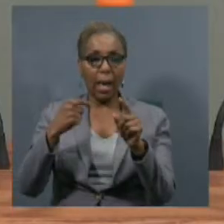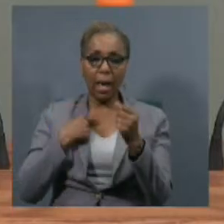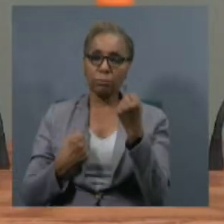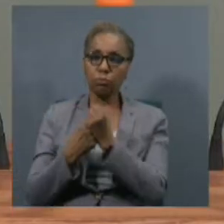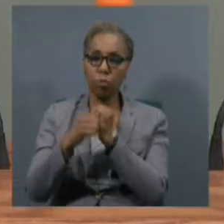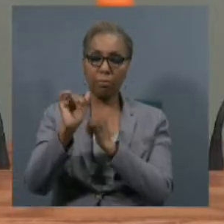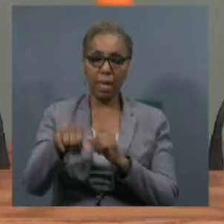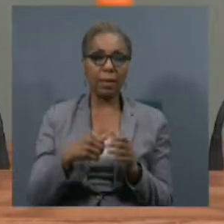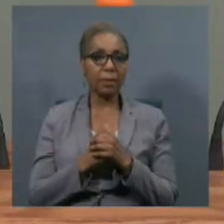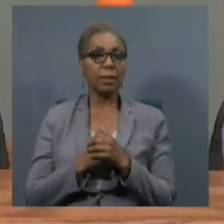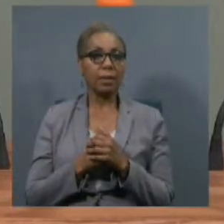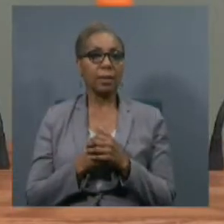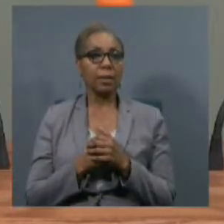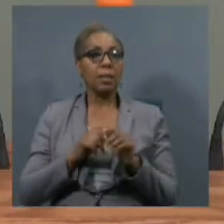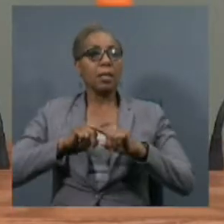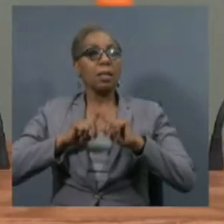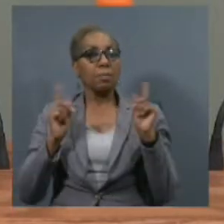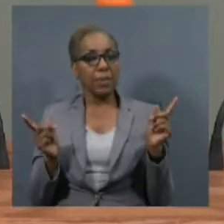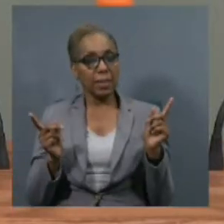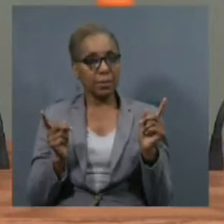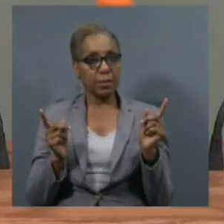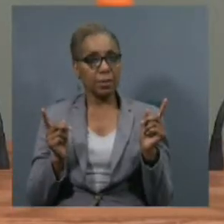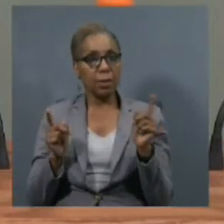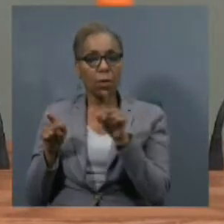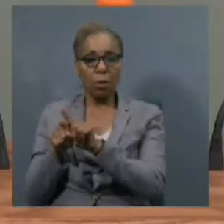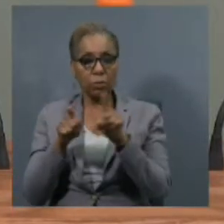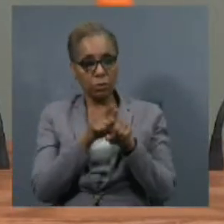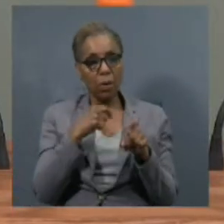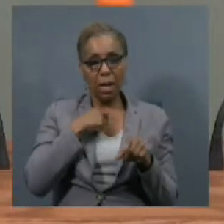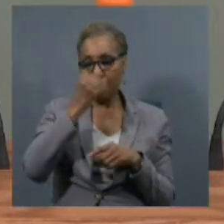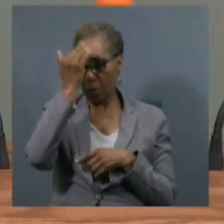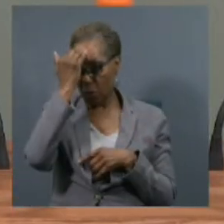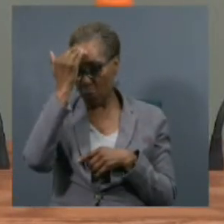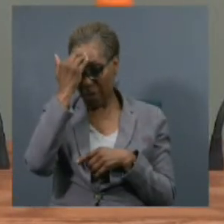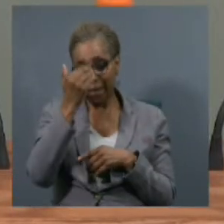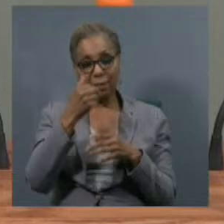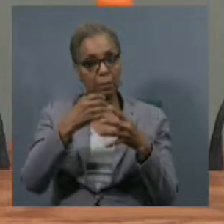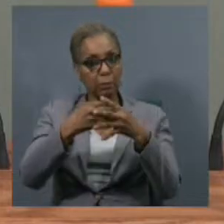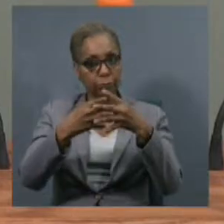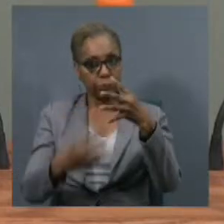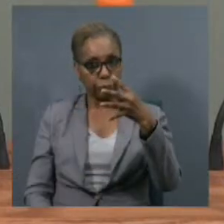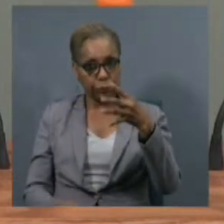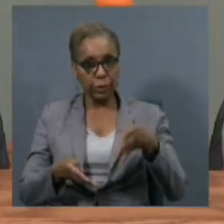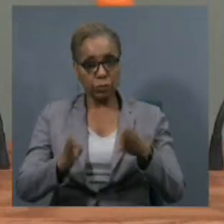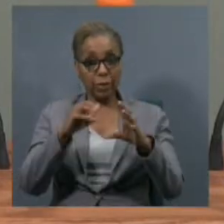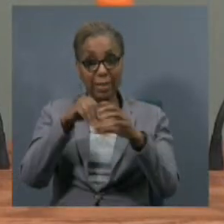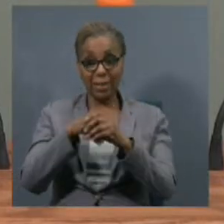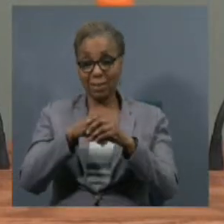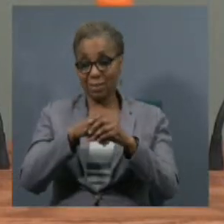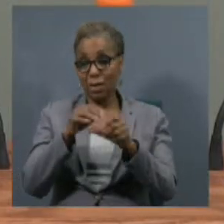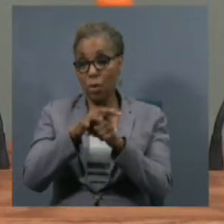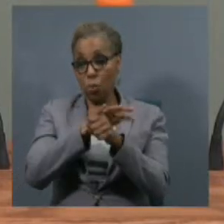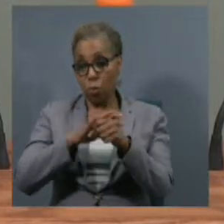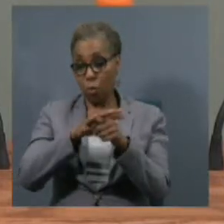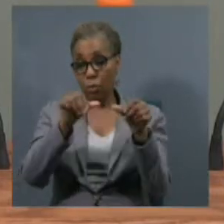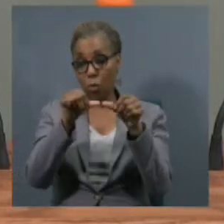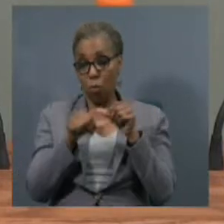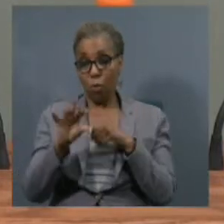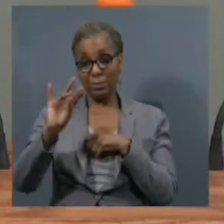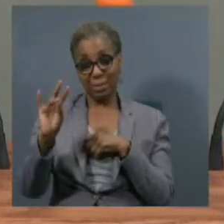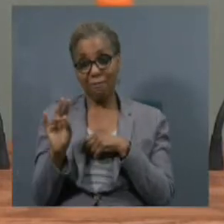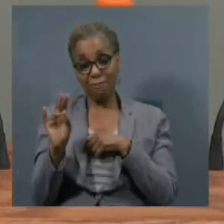advocate for that. But I am aware of a number of streets in Ward 7 that